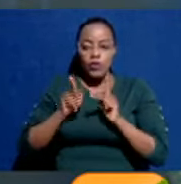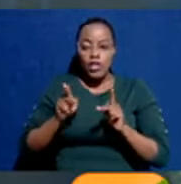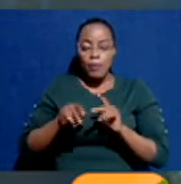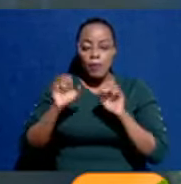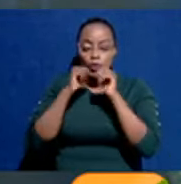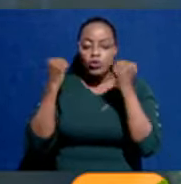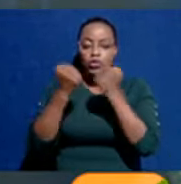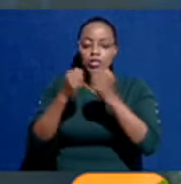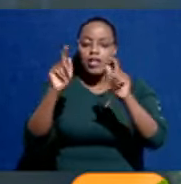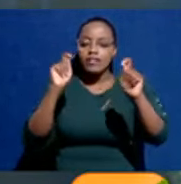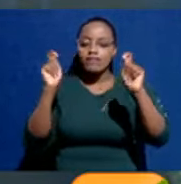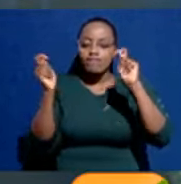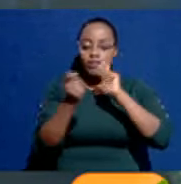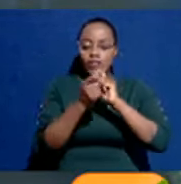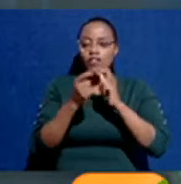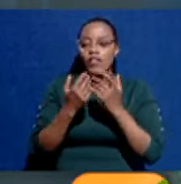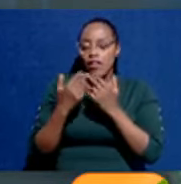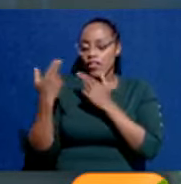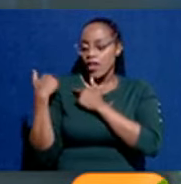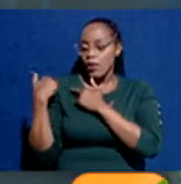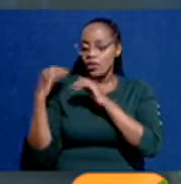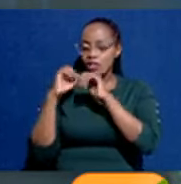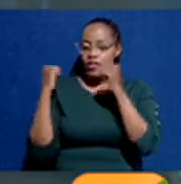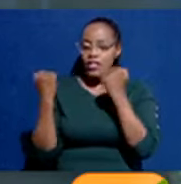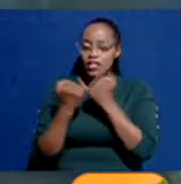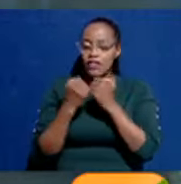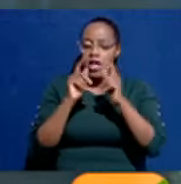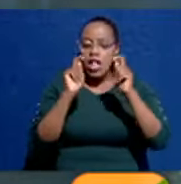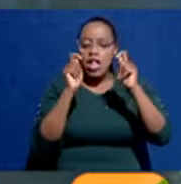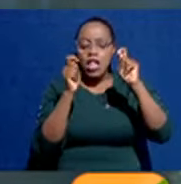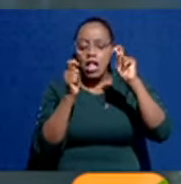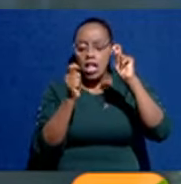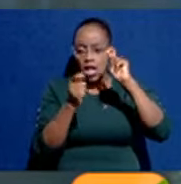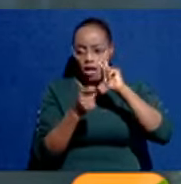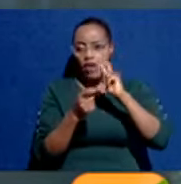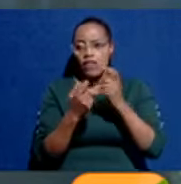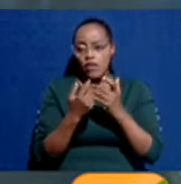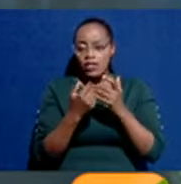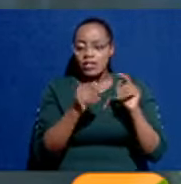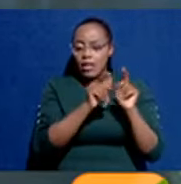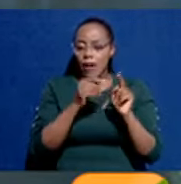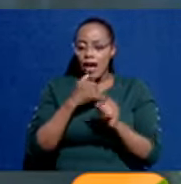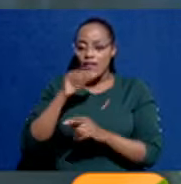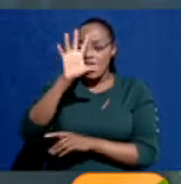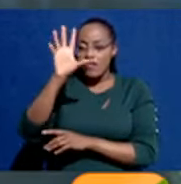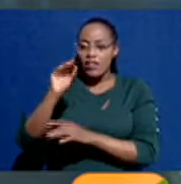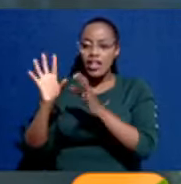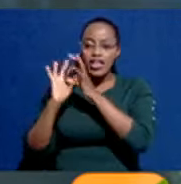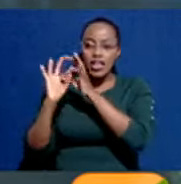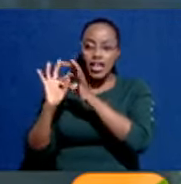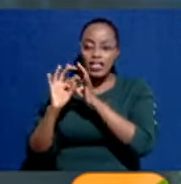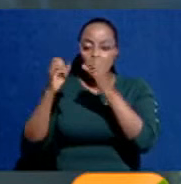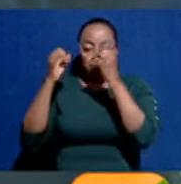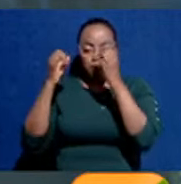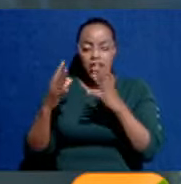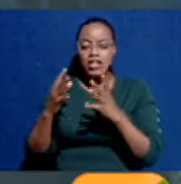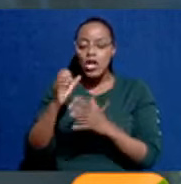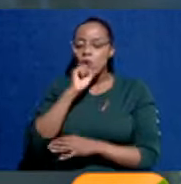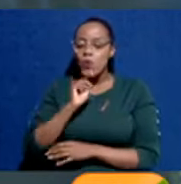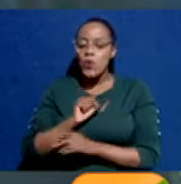society changing and their roles in society gradually evolving alongside erosion of African culture, many an